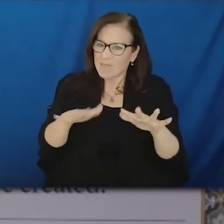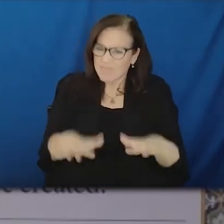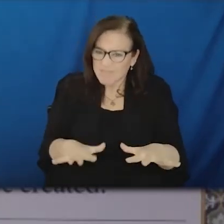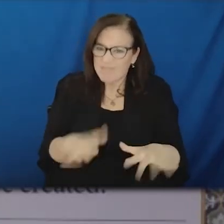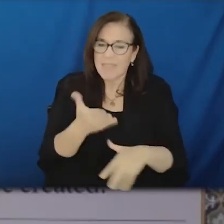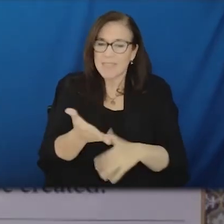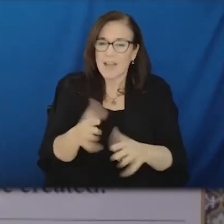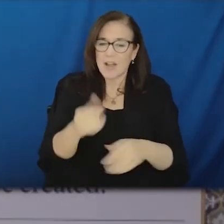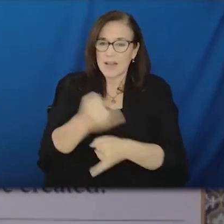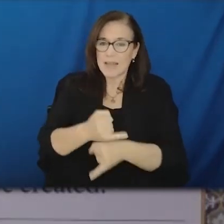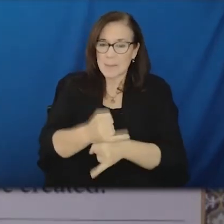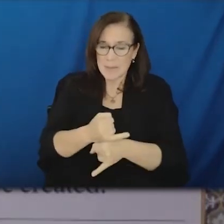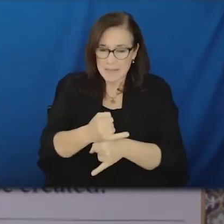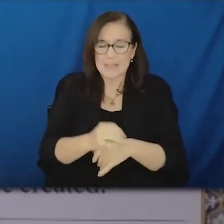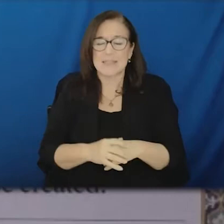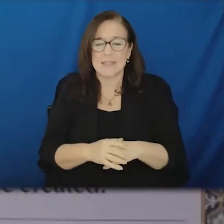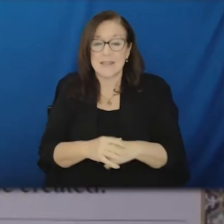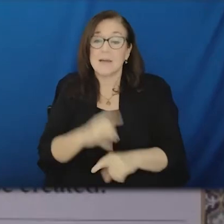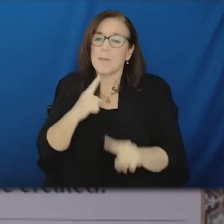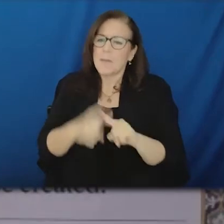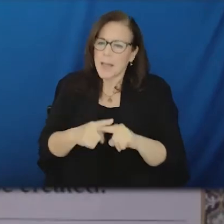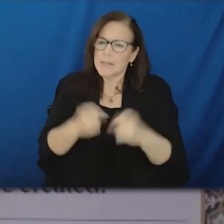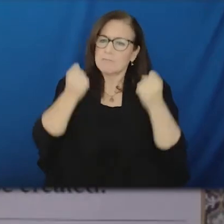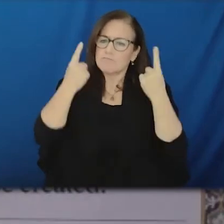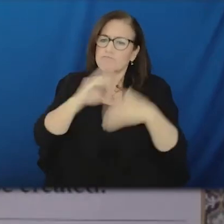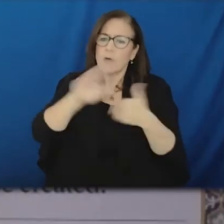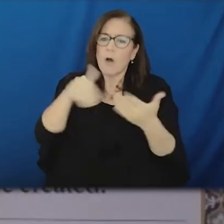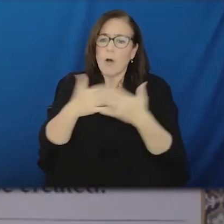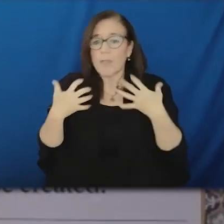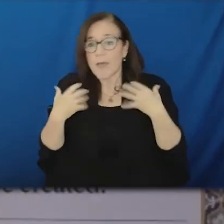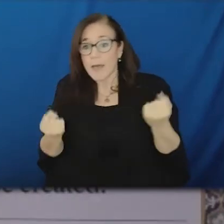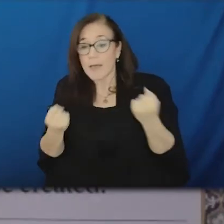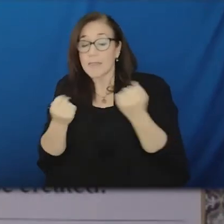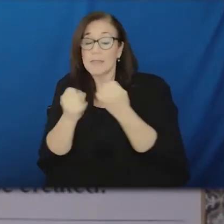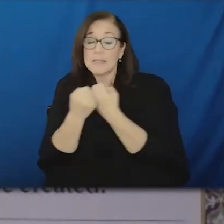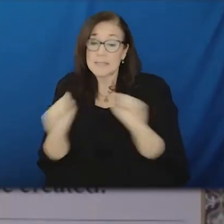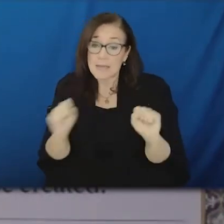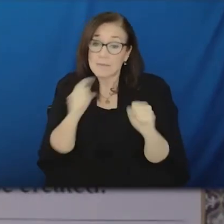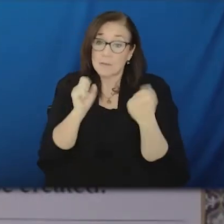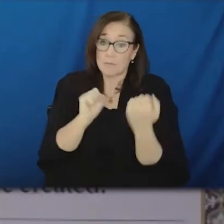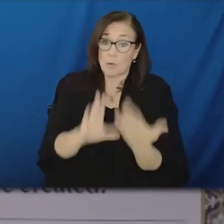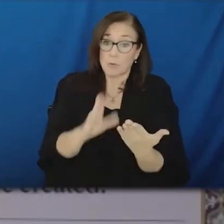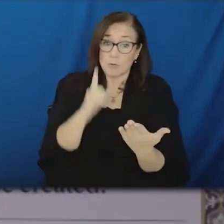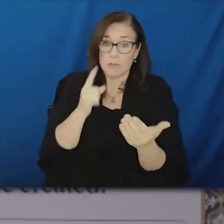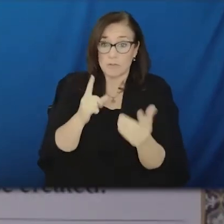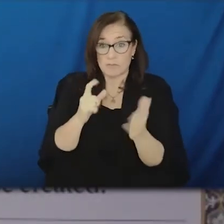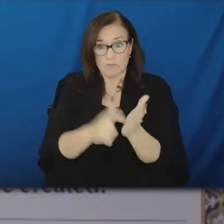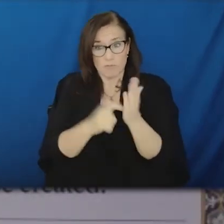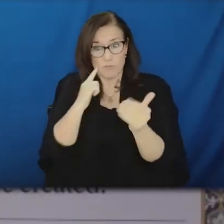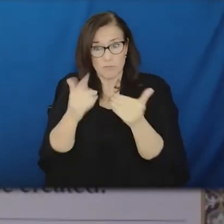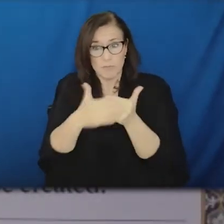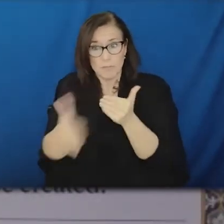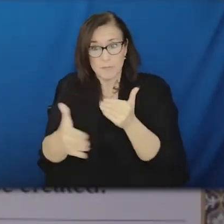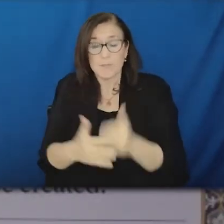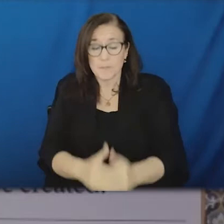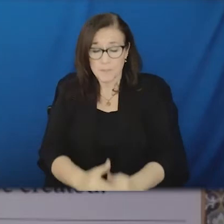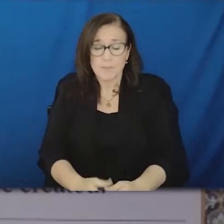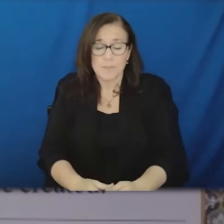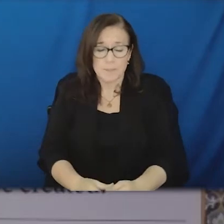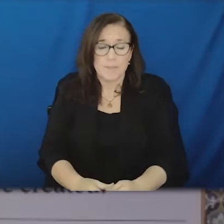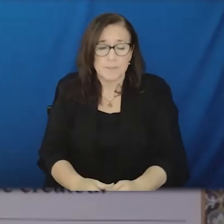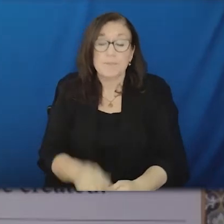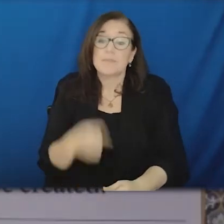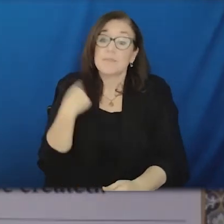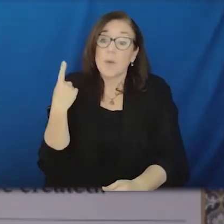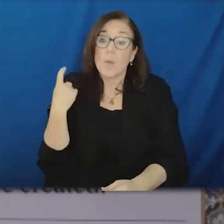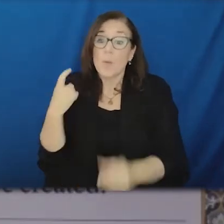sense of all the health and safety protocols that will become second nature to all of us soon. On another topic, I want to